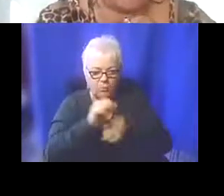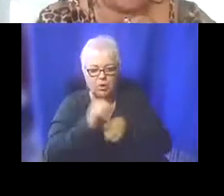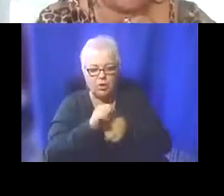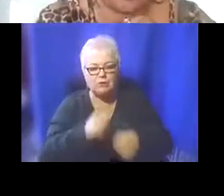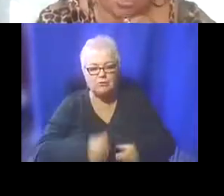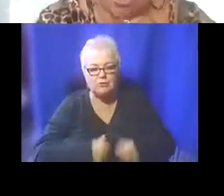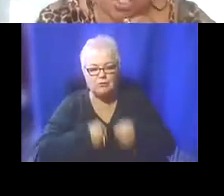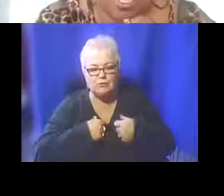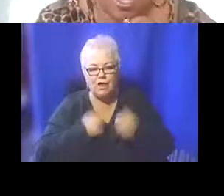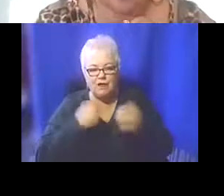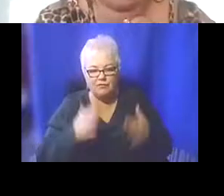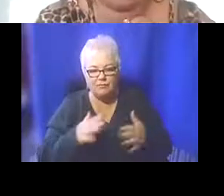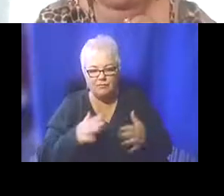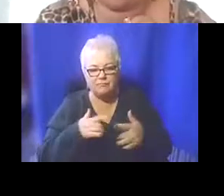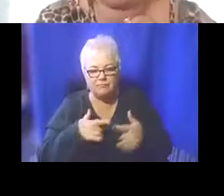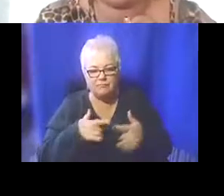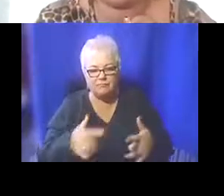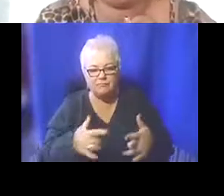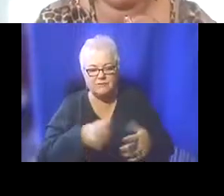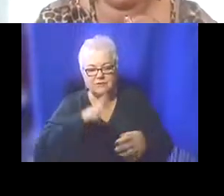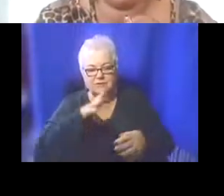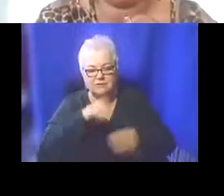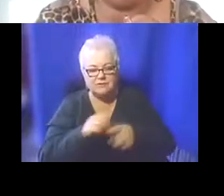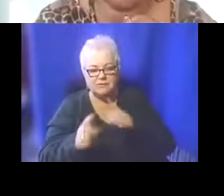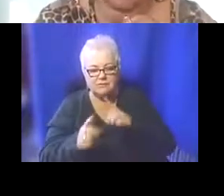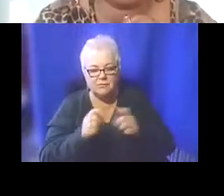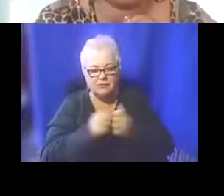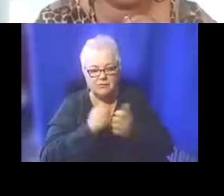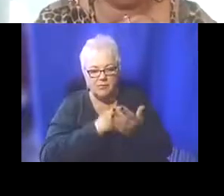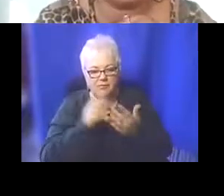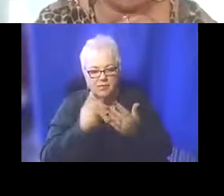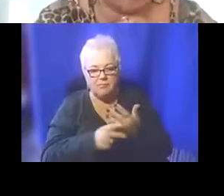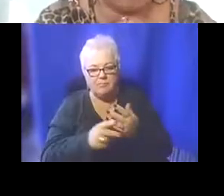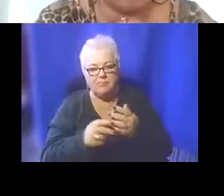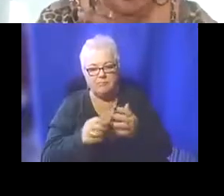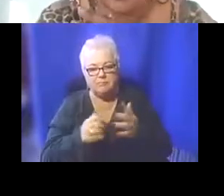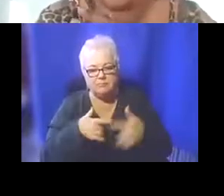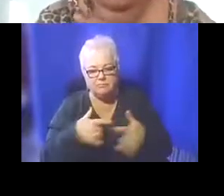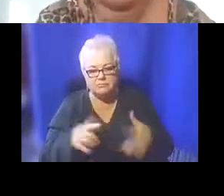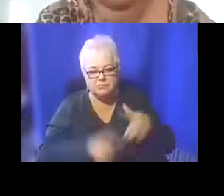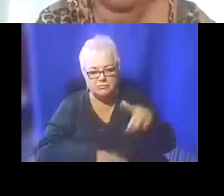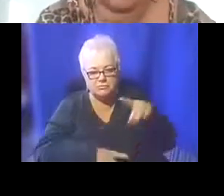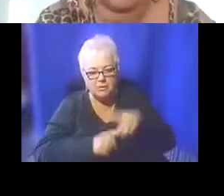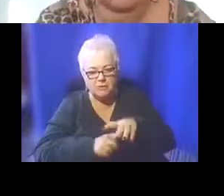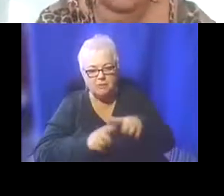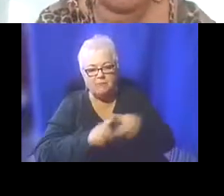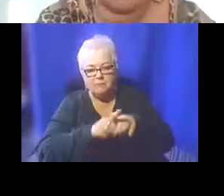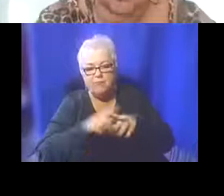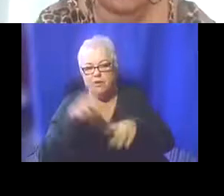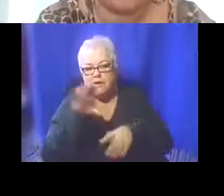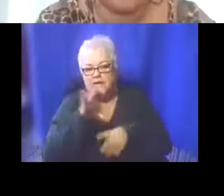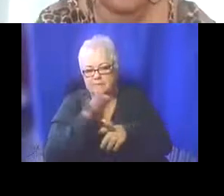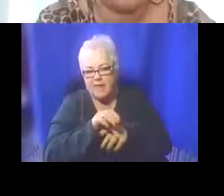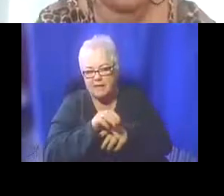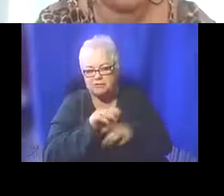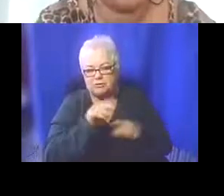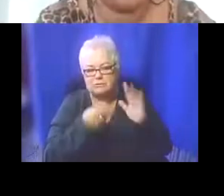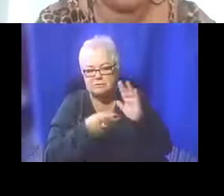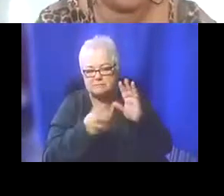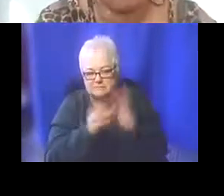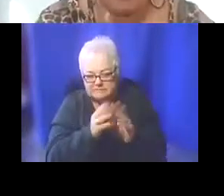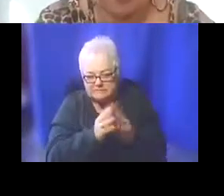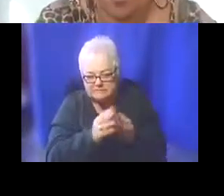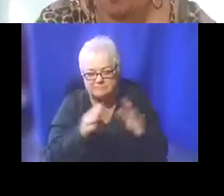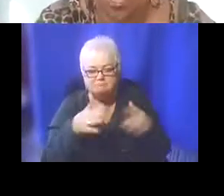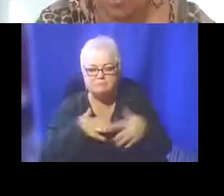likely to continue to engage with your program. They're more likely to show up for your case management meetings. They're more likely